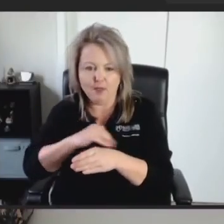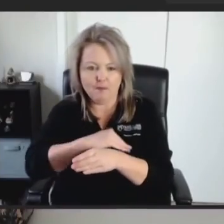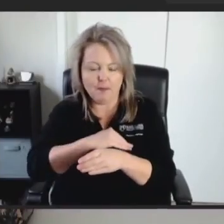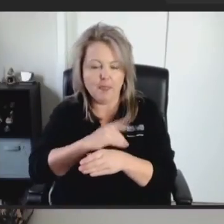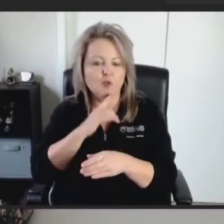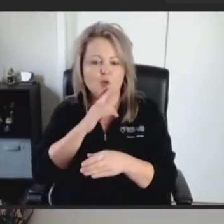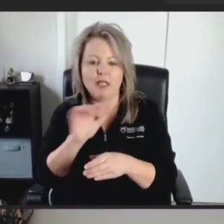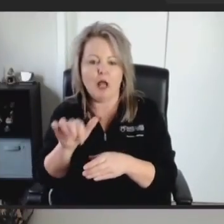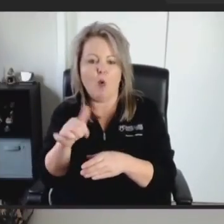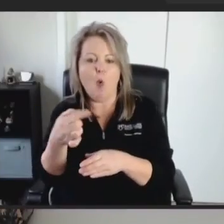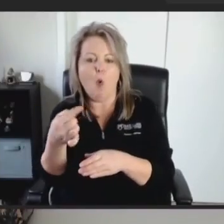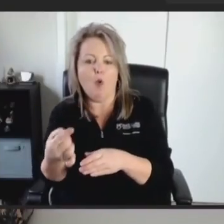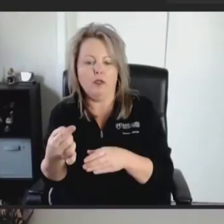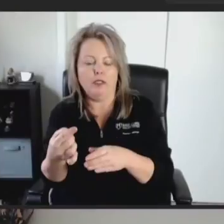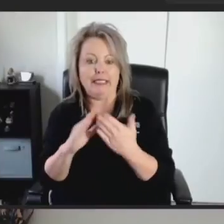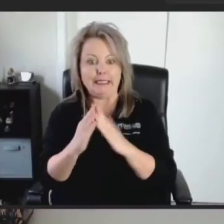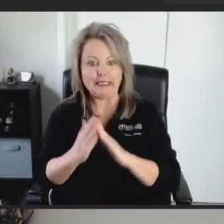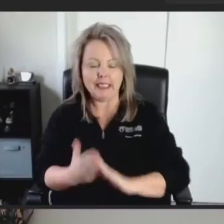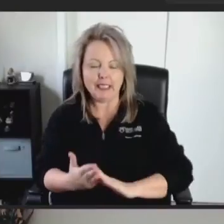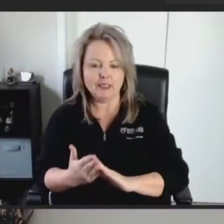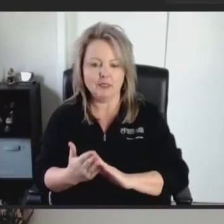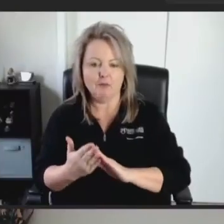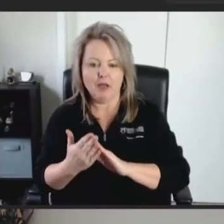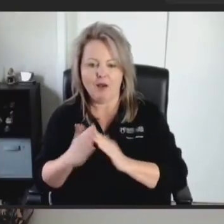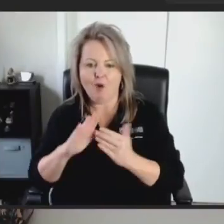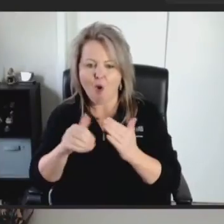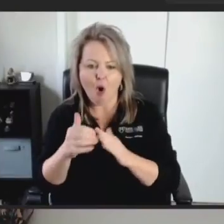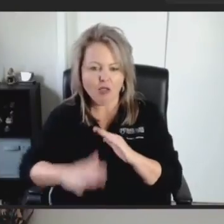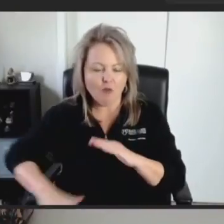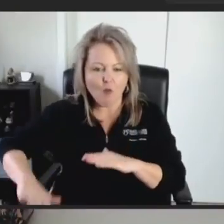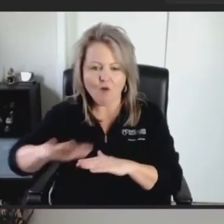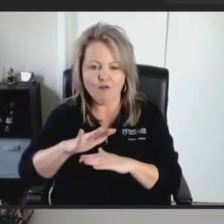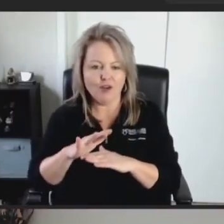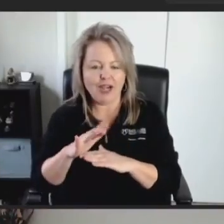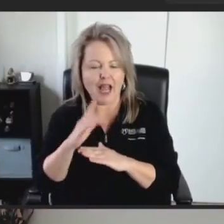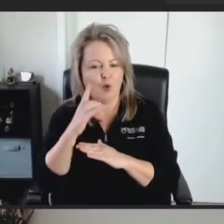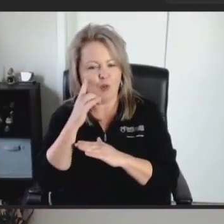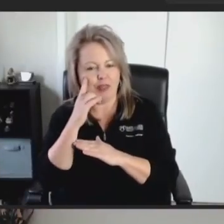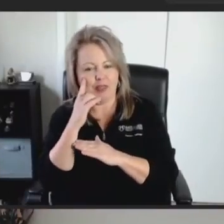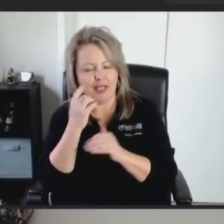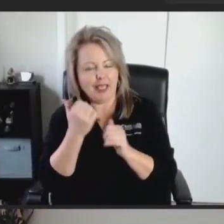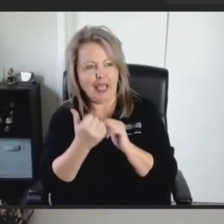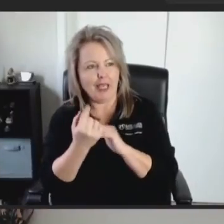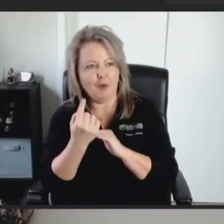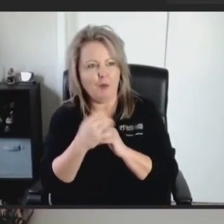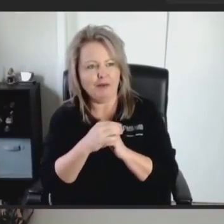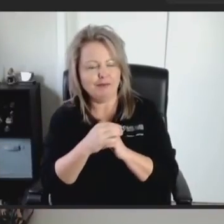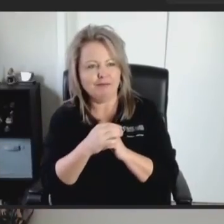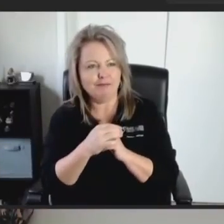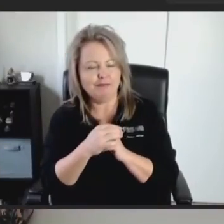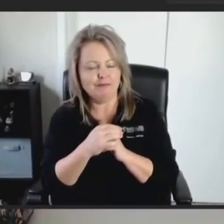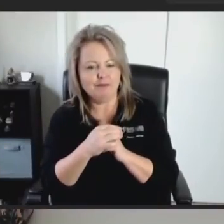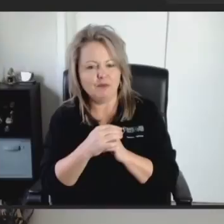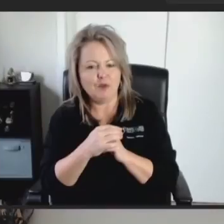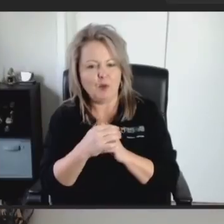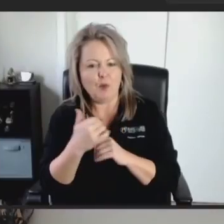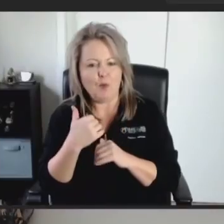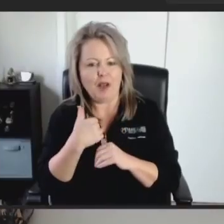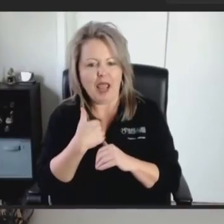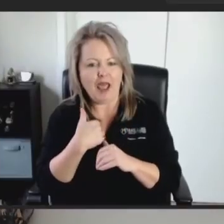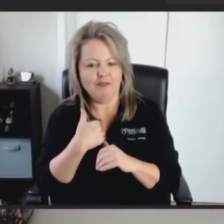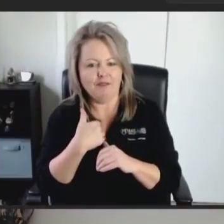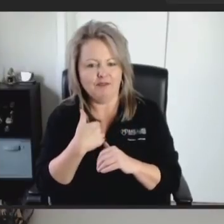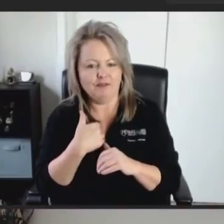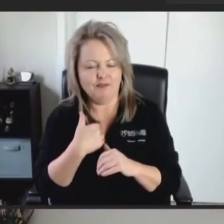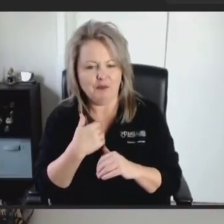bigger urban centers, but all over. It's actually not something that I would think anybody would give any PR release to. So it was